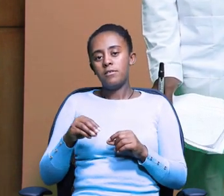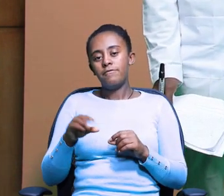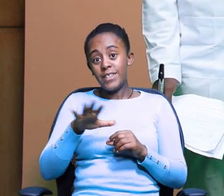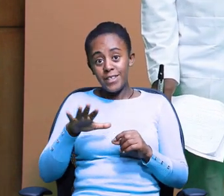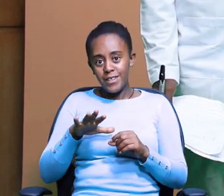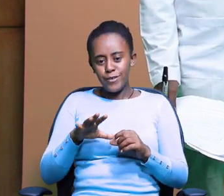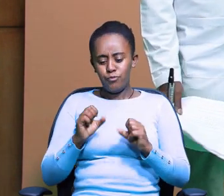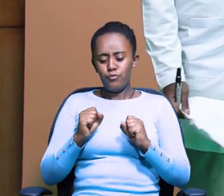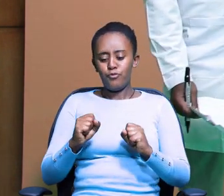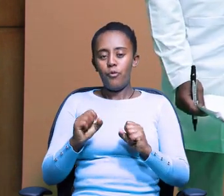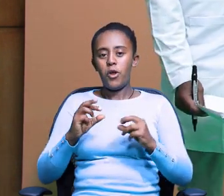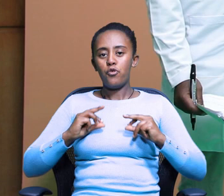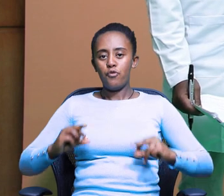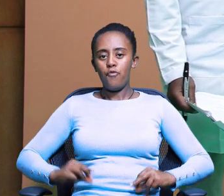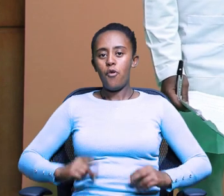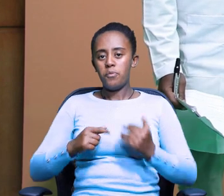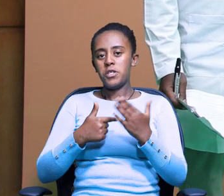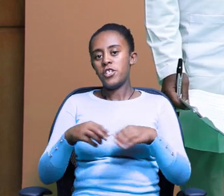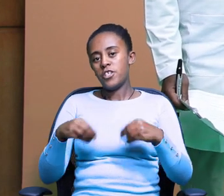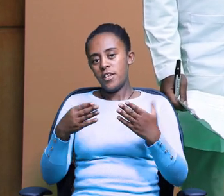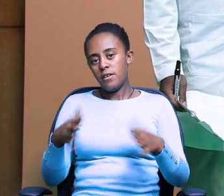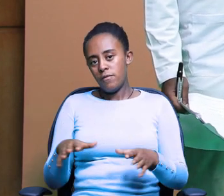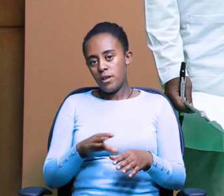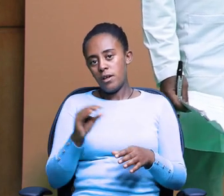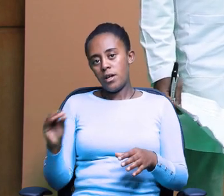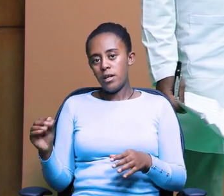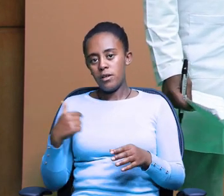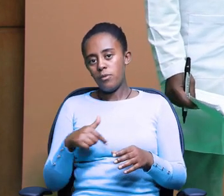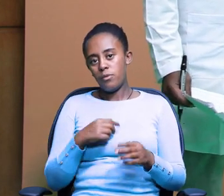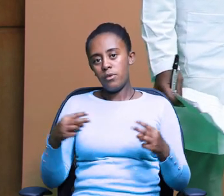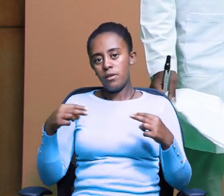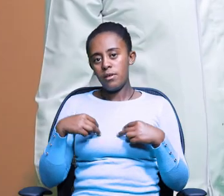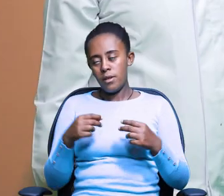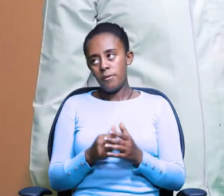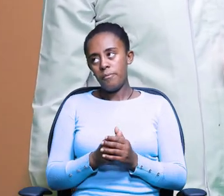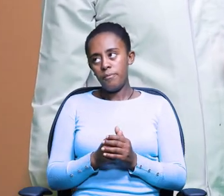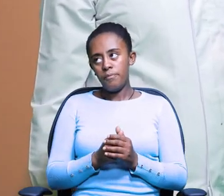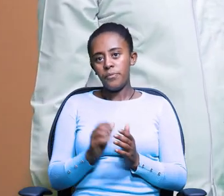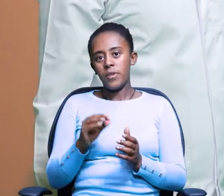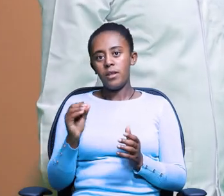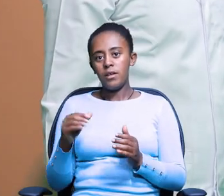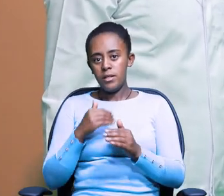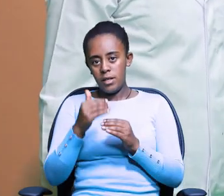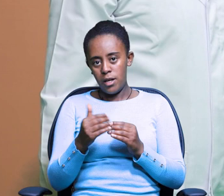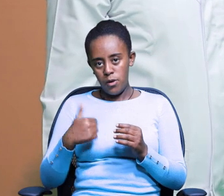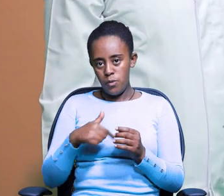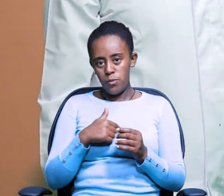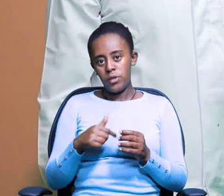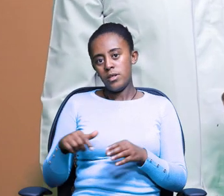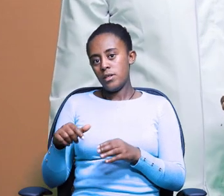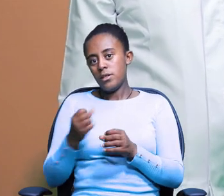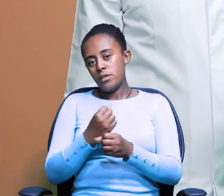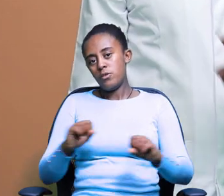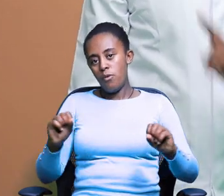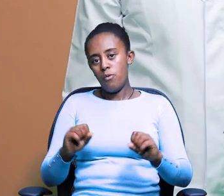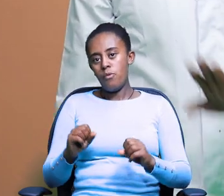uniform. Therefore, this is given, and we have required one is magnetic field, and then we solve.